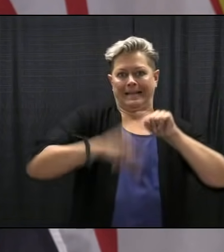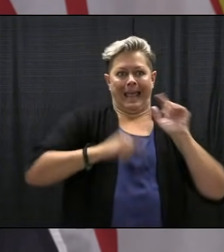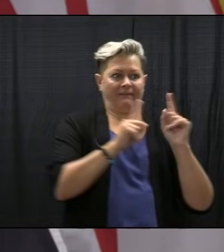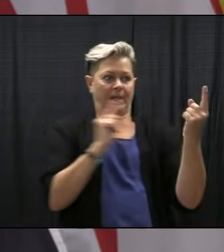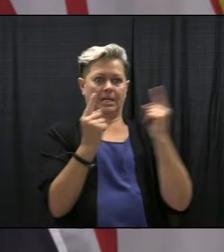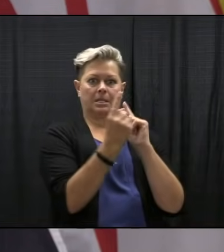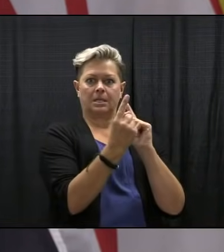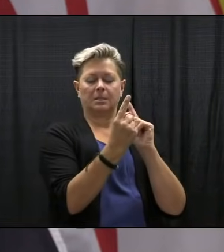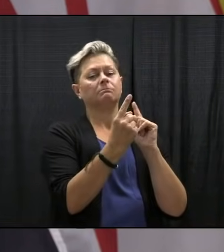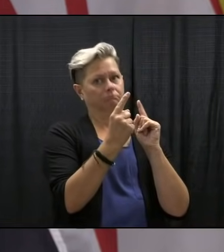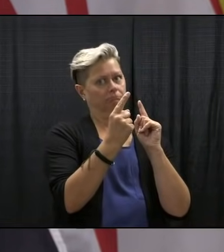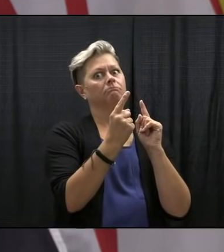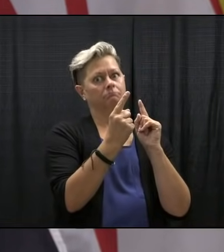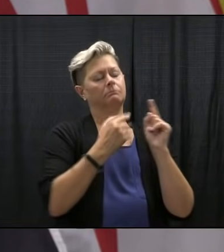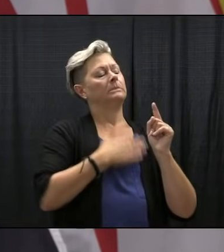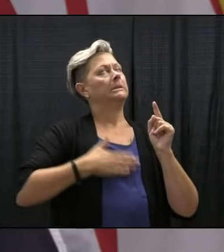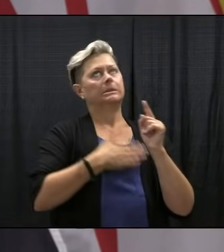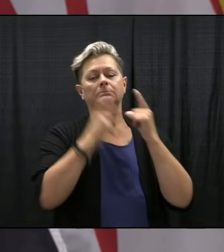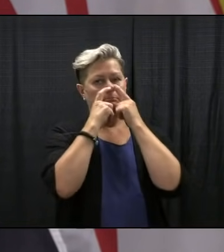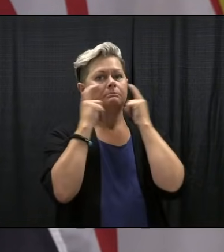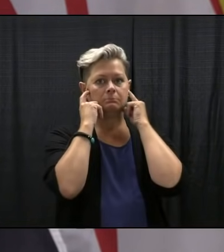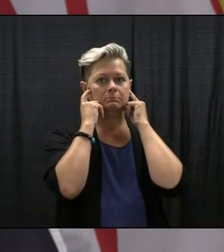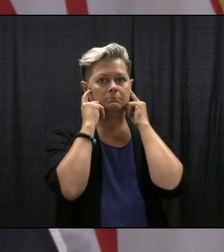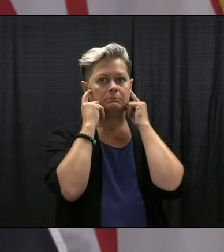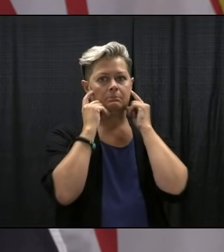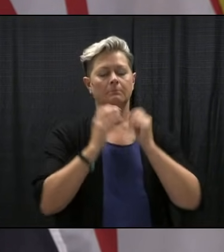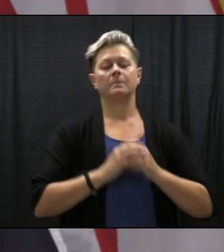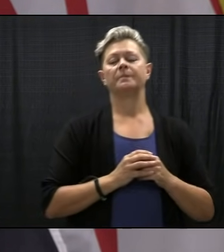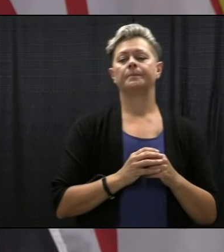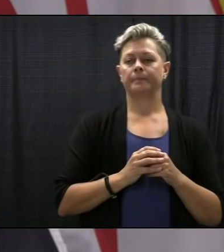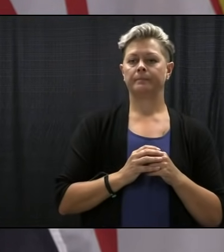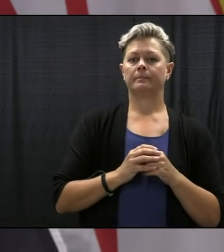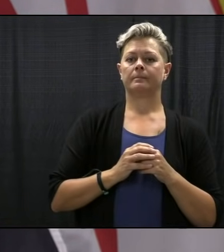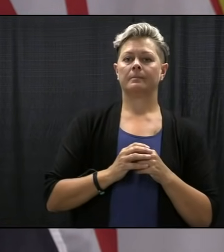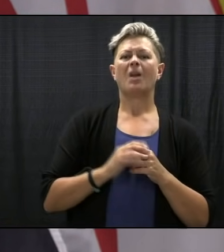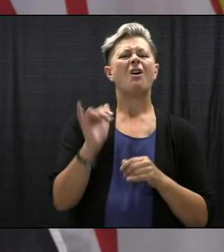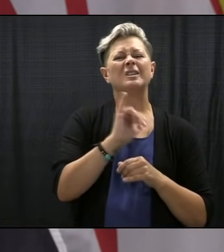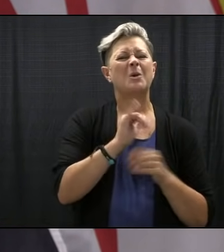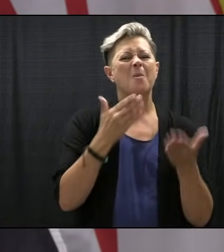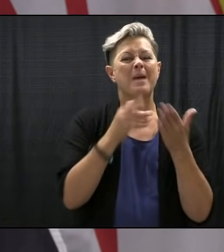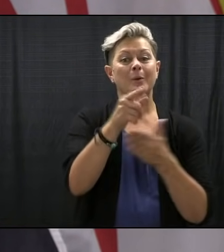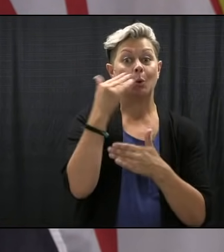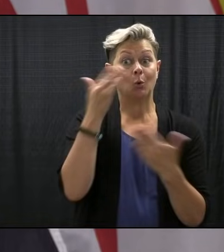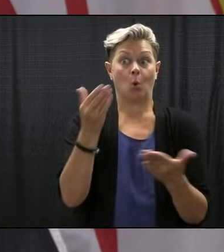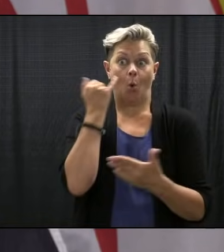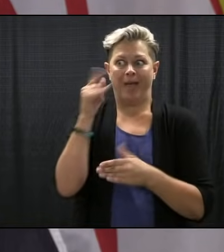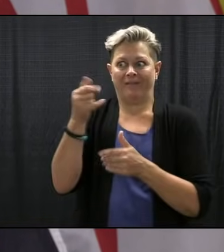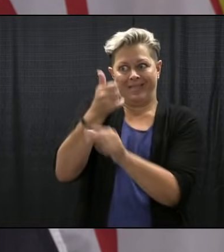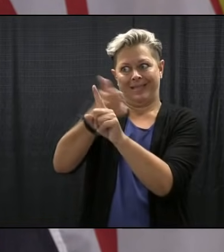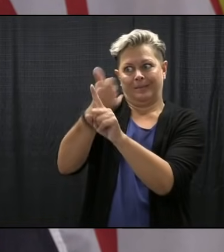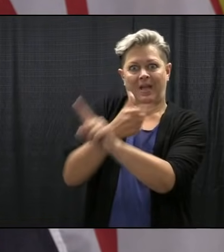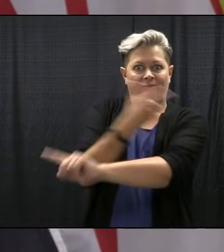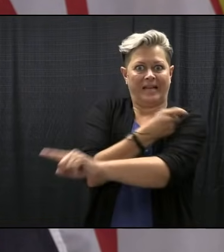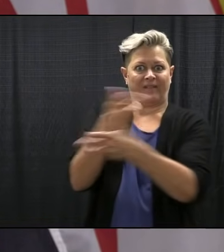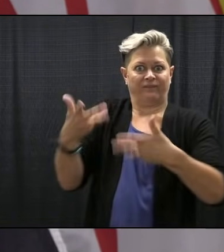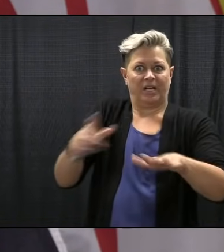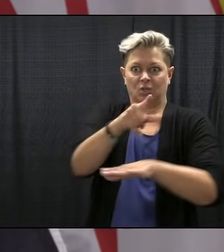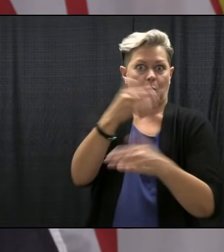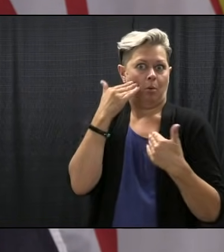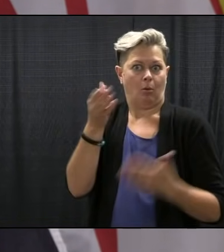able to physically distance, or that's going to be variable while you're there, and especially if you don't know people's vaccination status. So we're still recommending